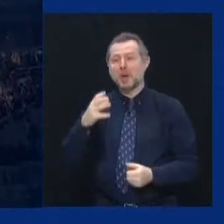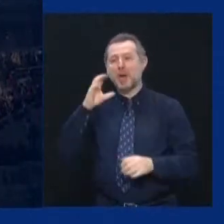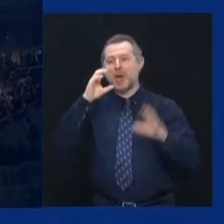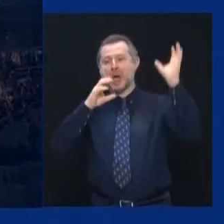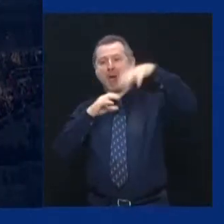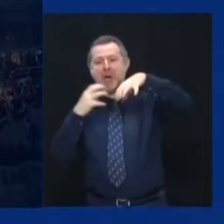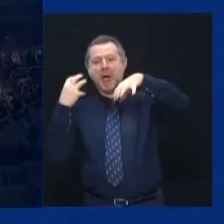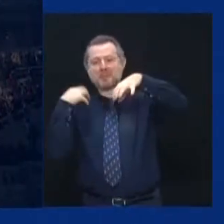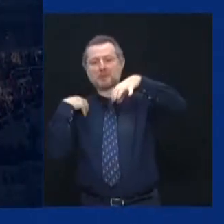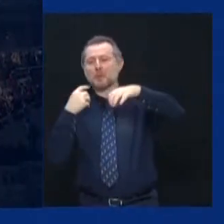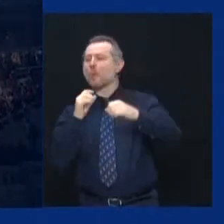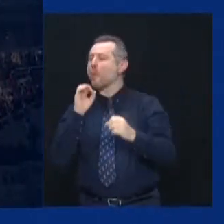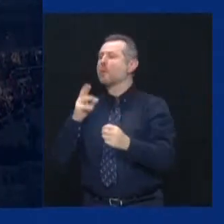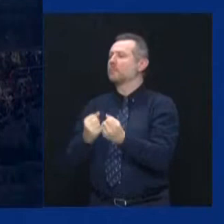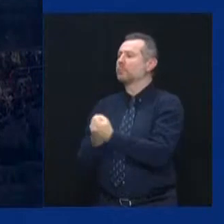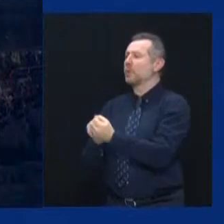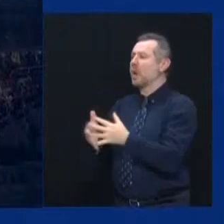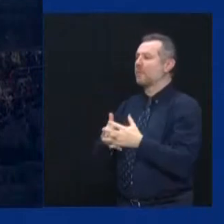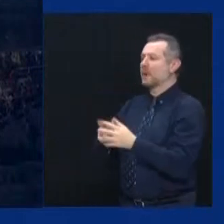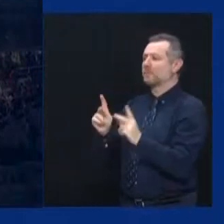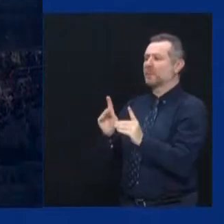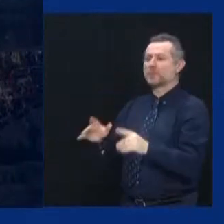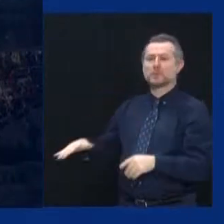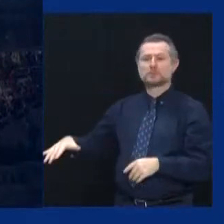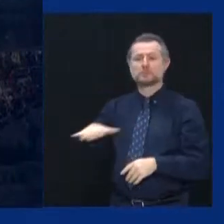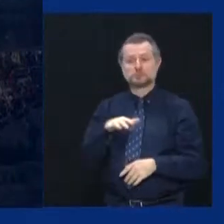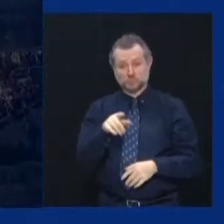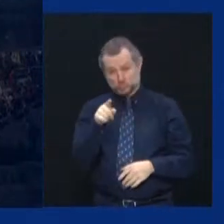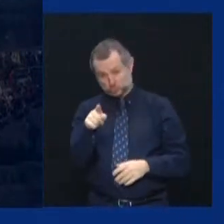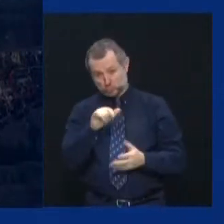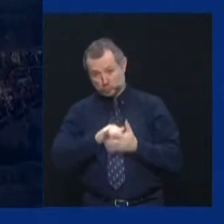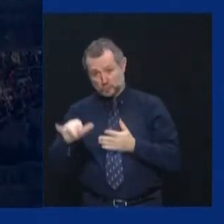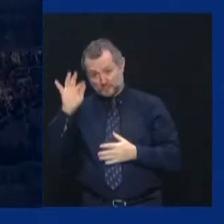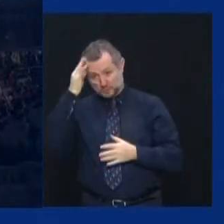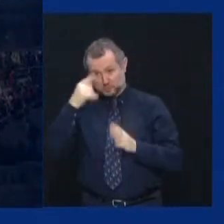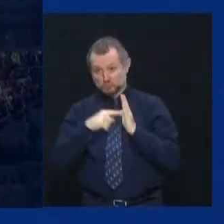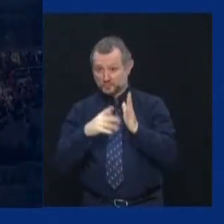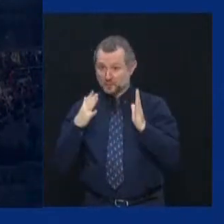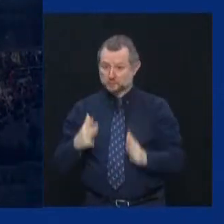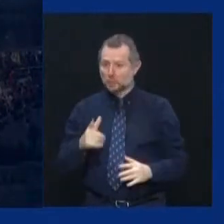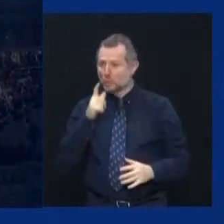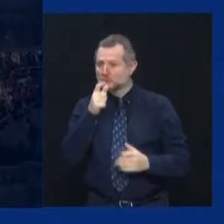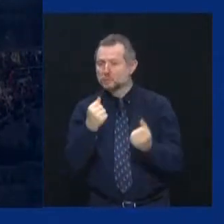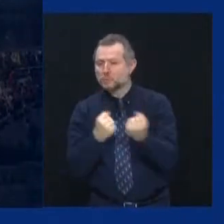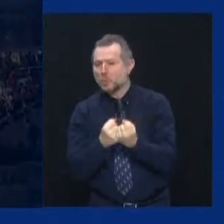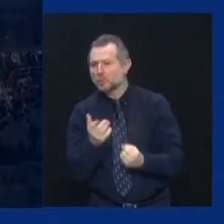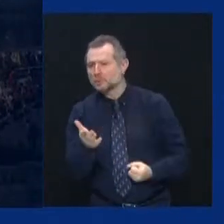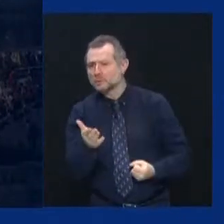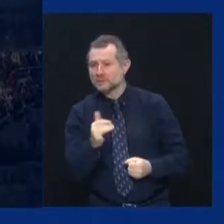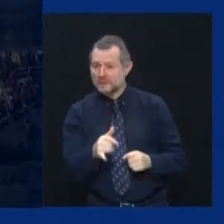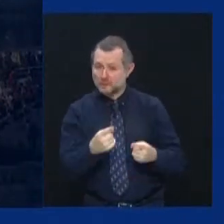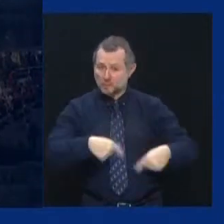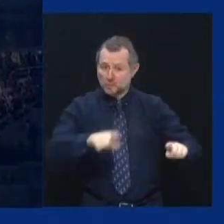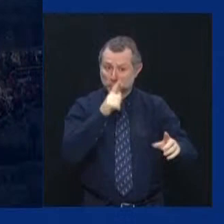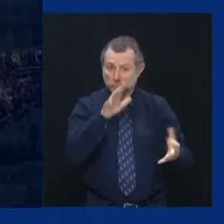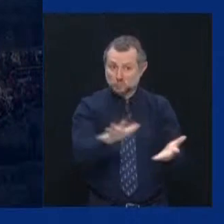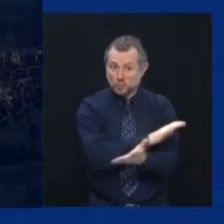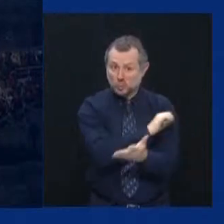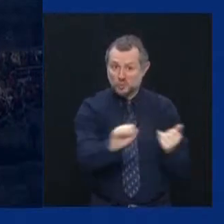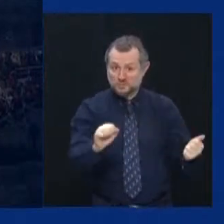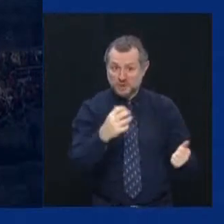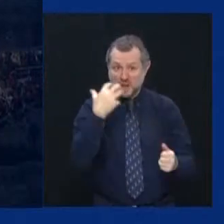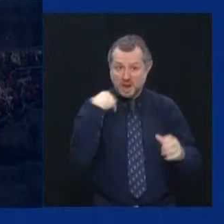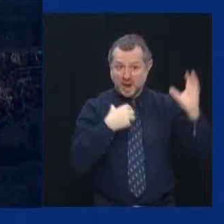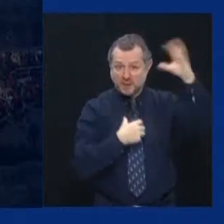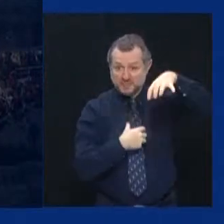If you're a New York federal representative, are you with the mob, or are you with New Yorkers? That's what